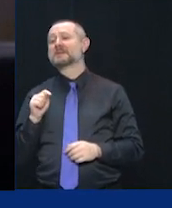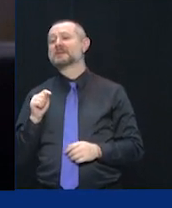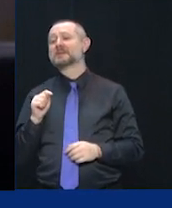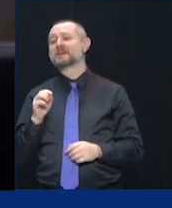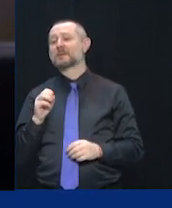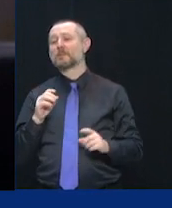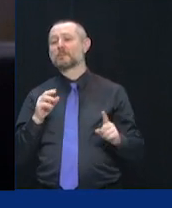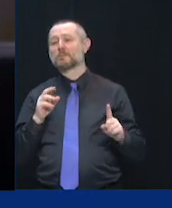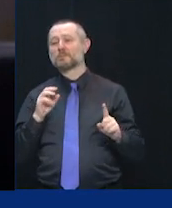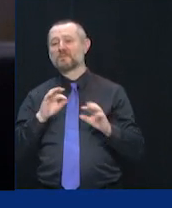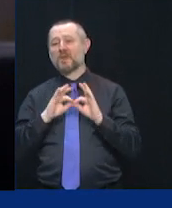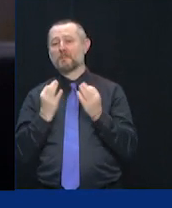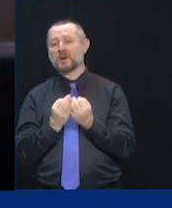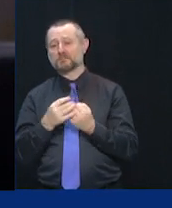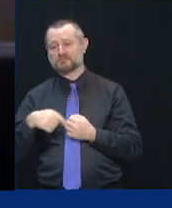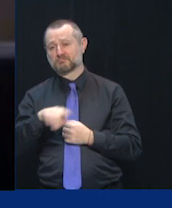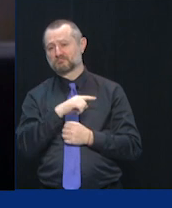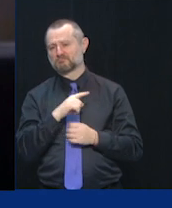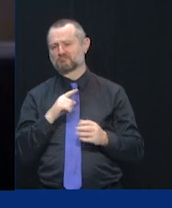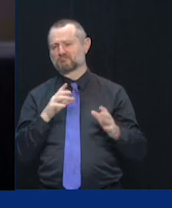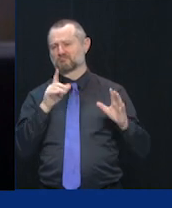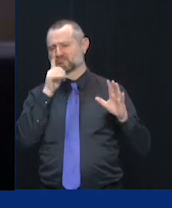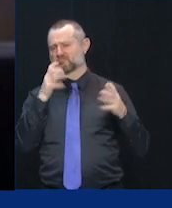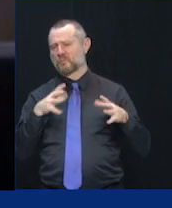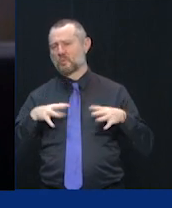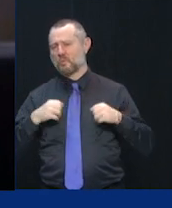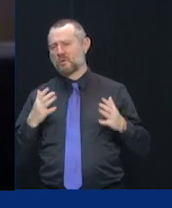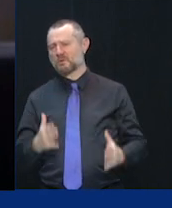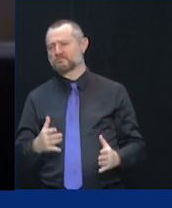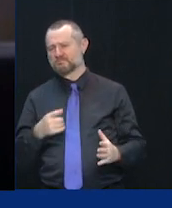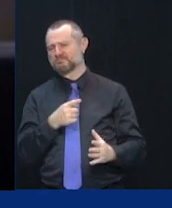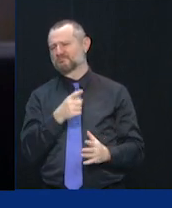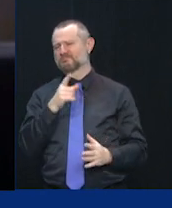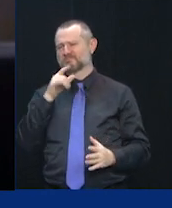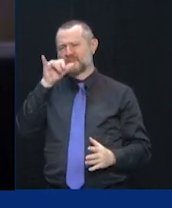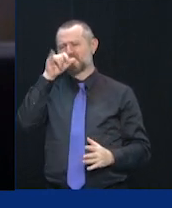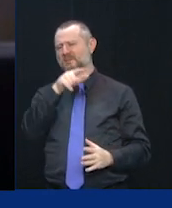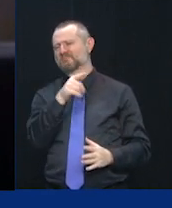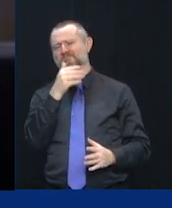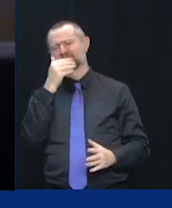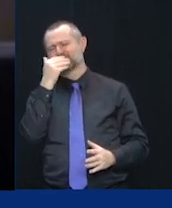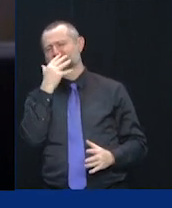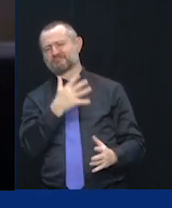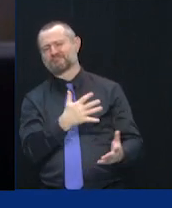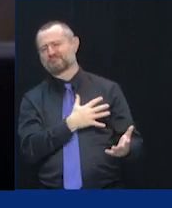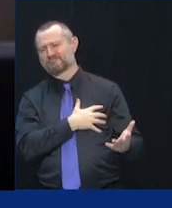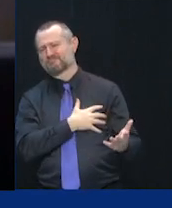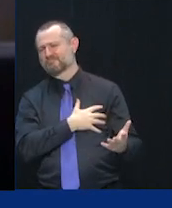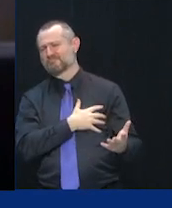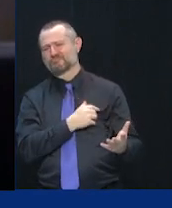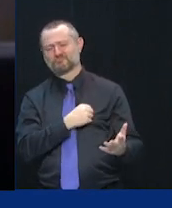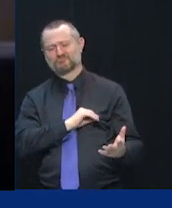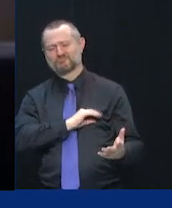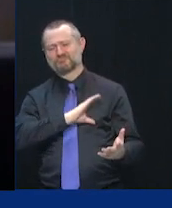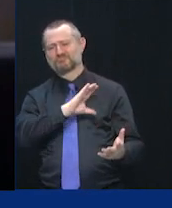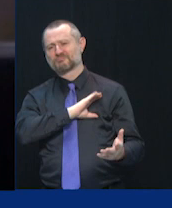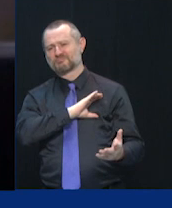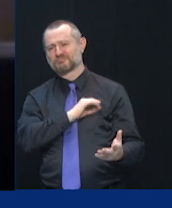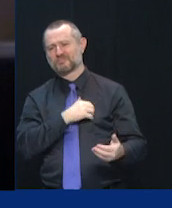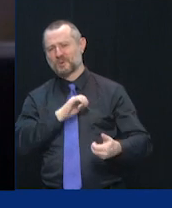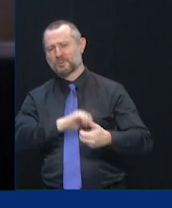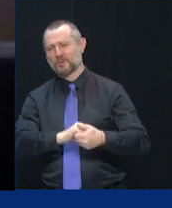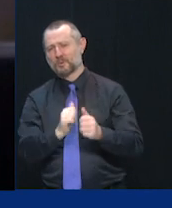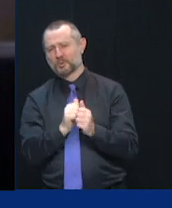that this is an honor and a privilege for the Yankees to be able to be your partner and the city's partner